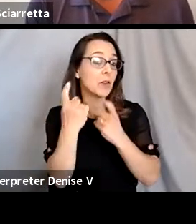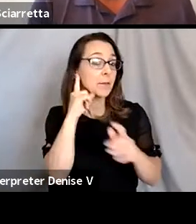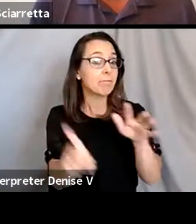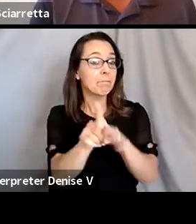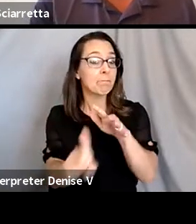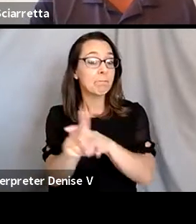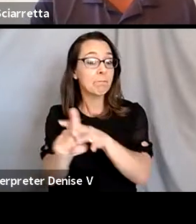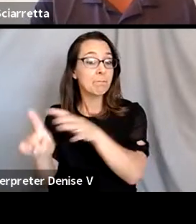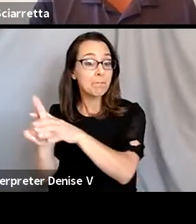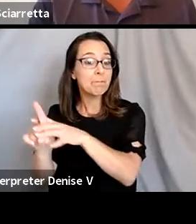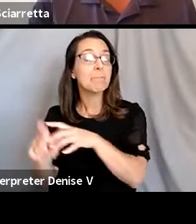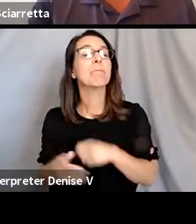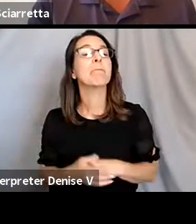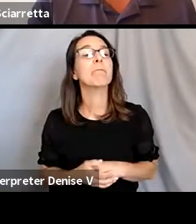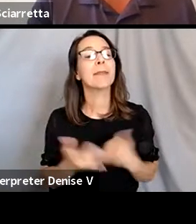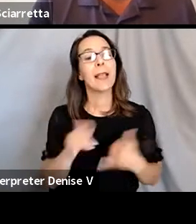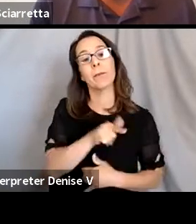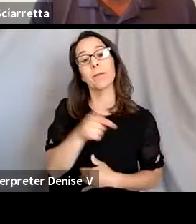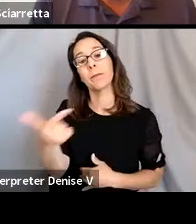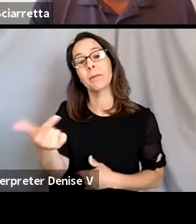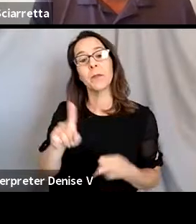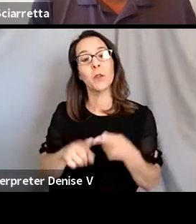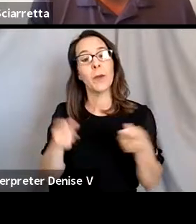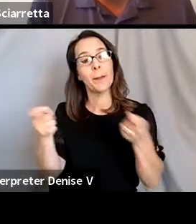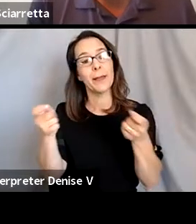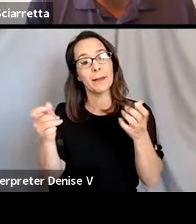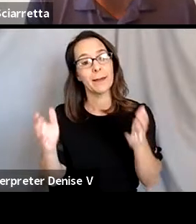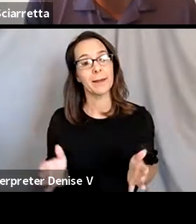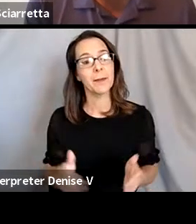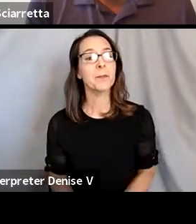said, I will turn it over to the admins. Thank you.